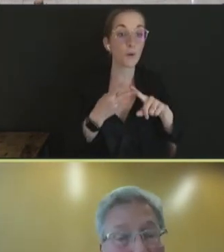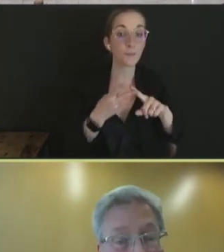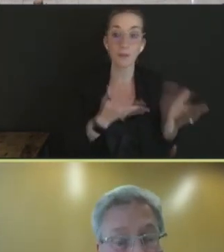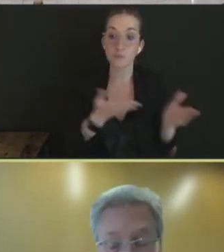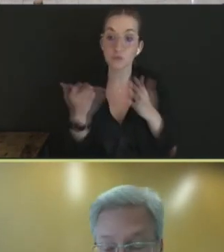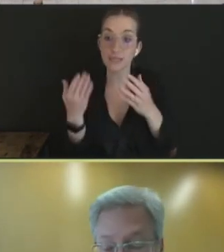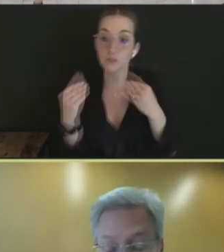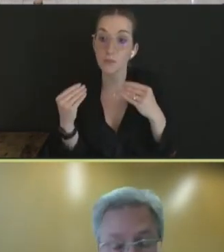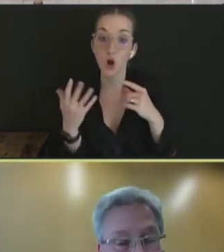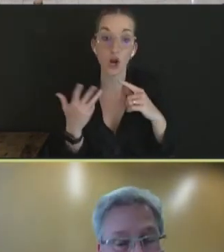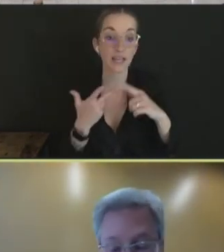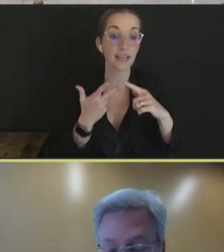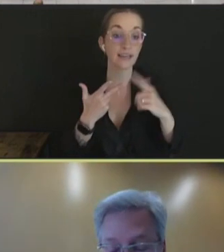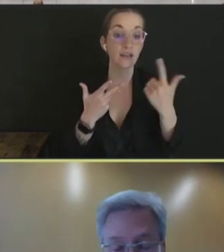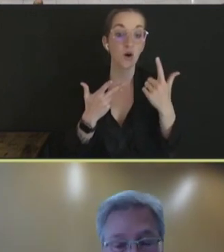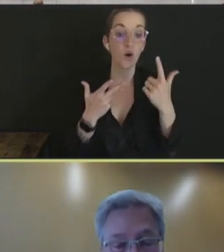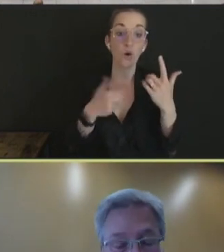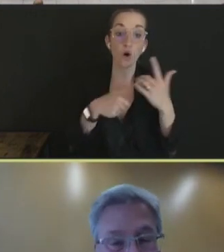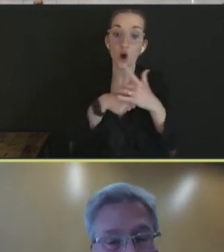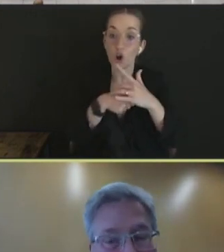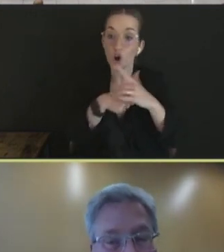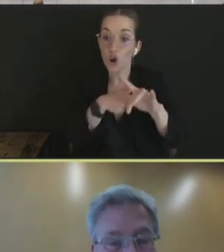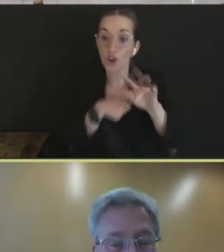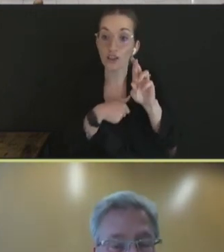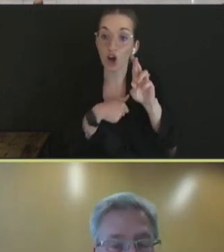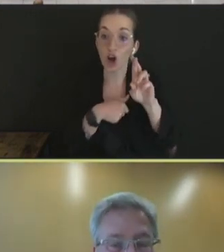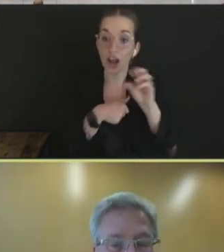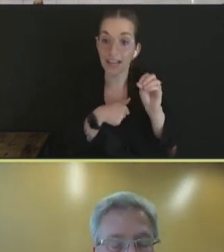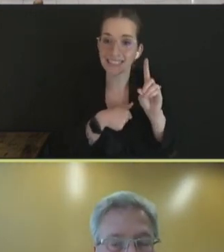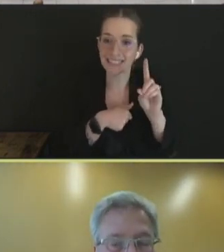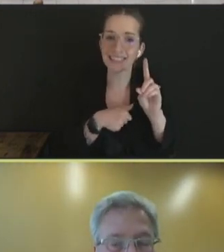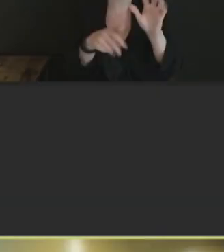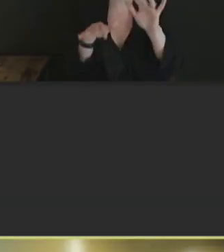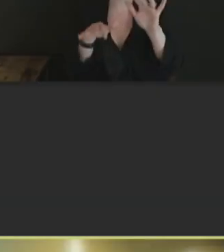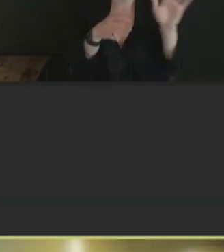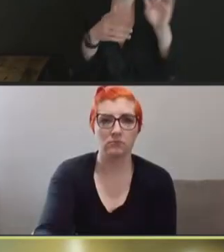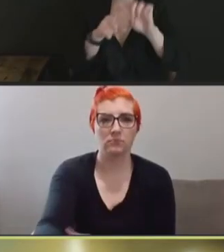or early, more basic science. Next slide, please.